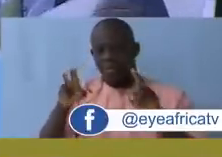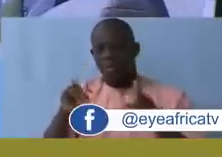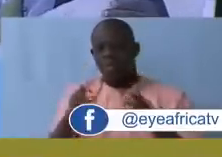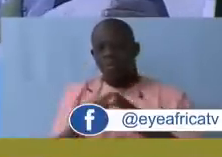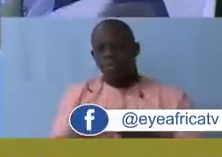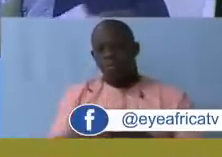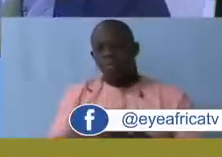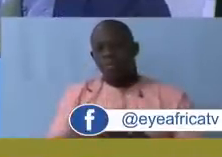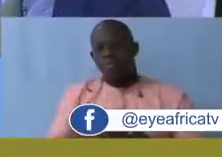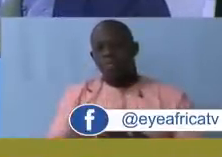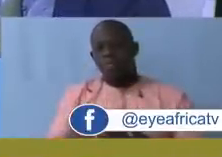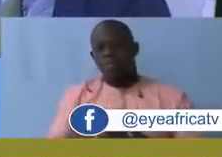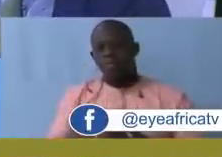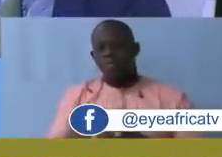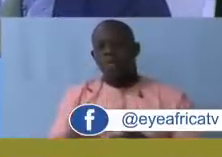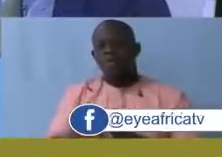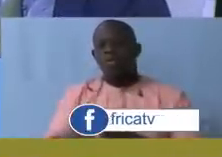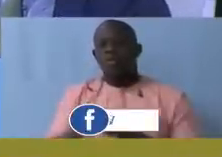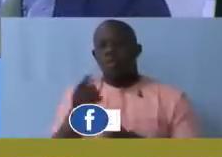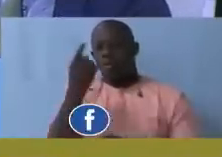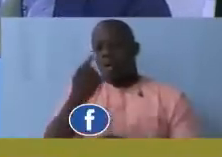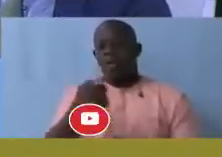So I can keep data.